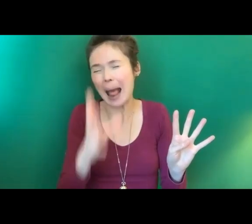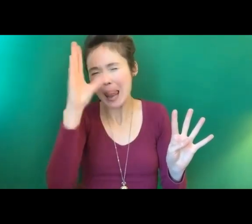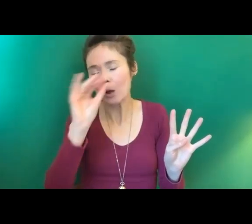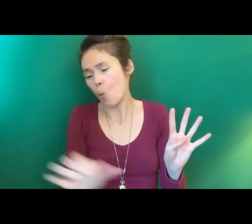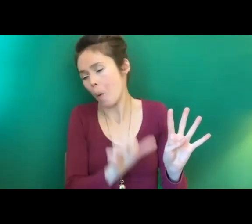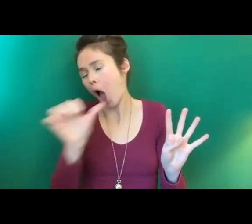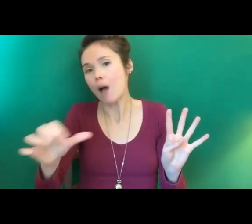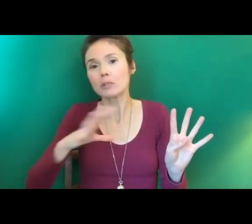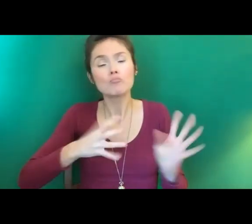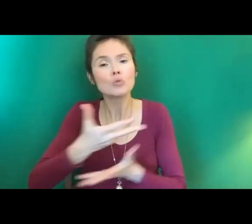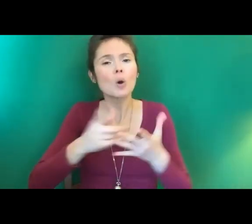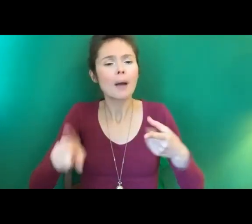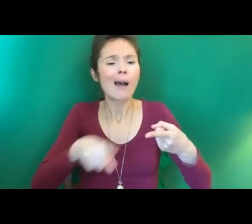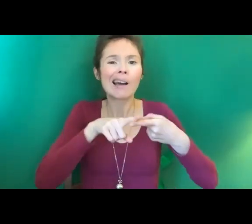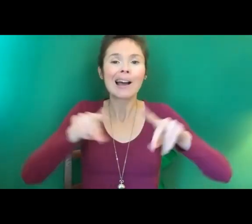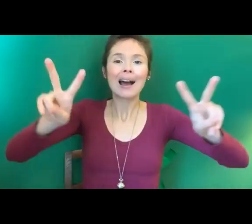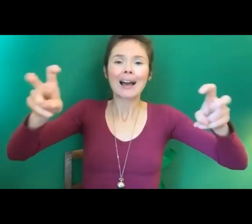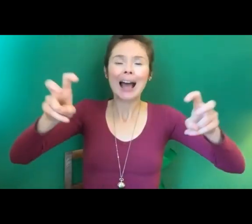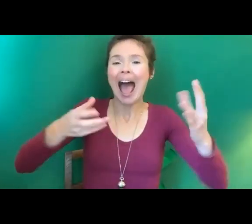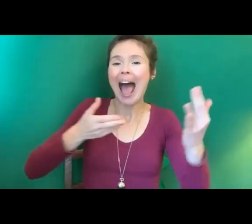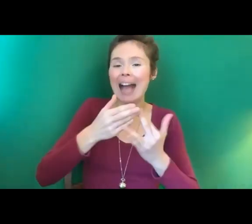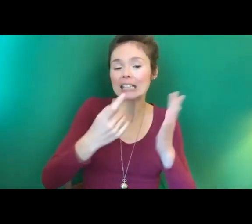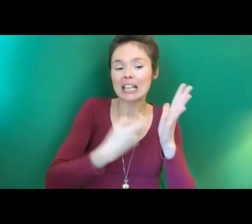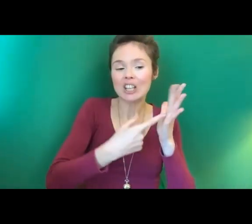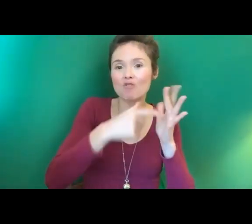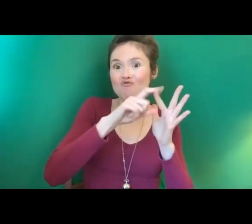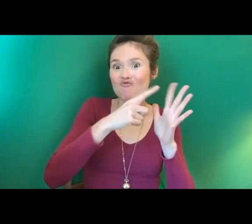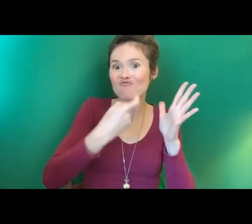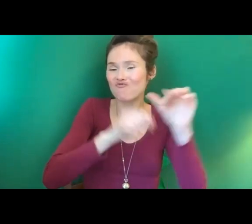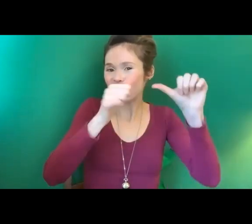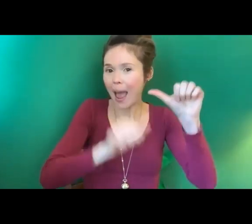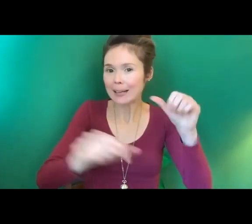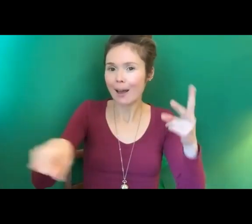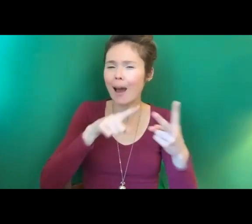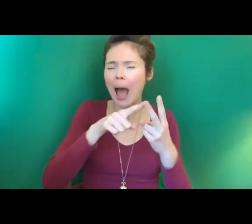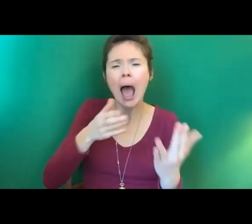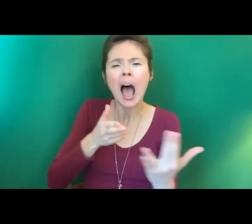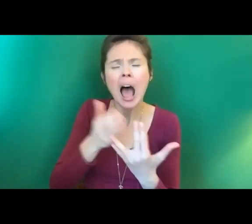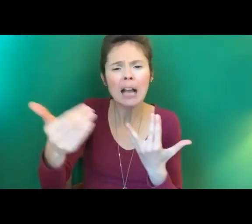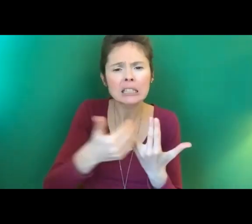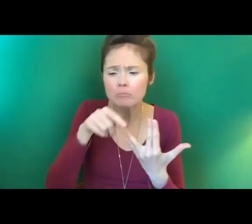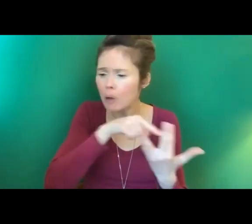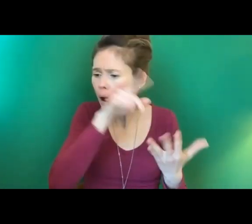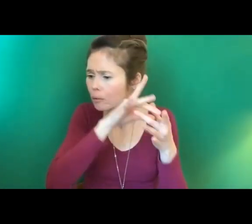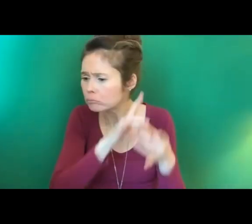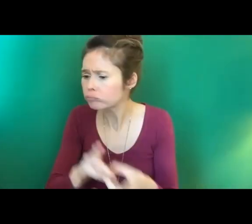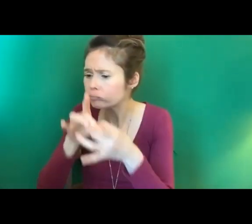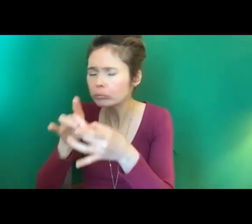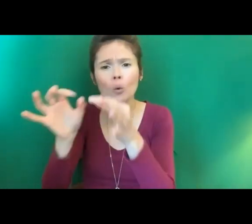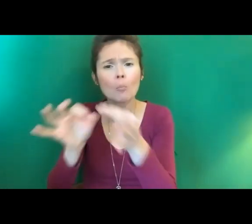access riders and accessibility in the music industry, and how things are changing